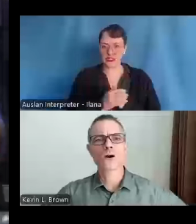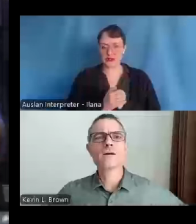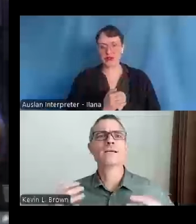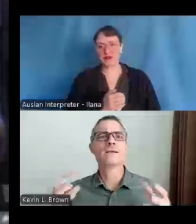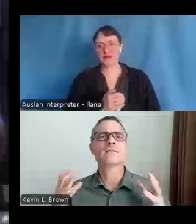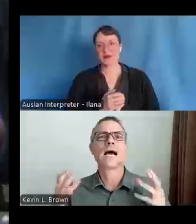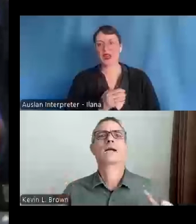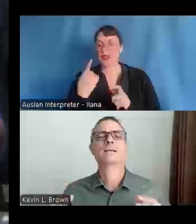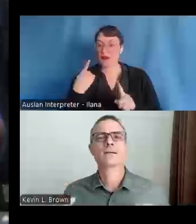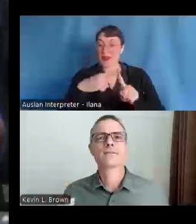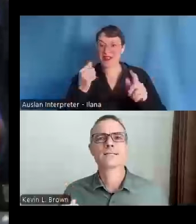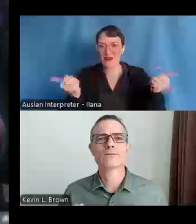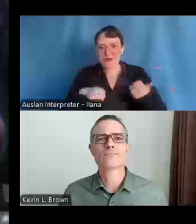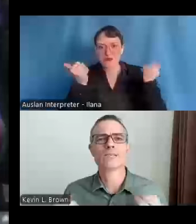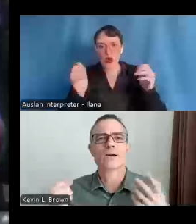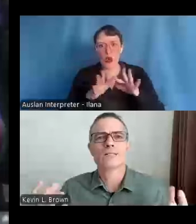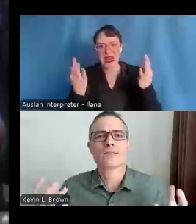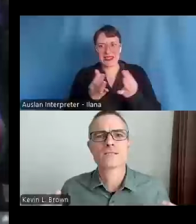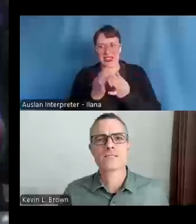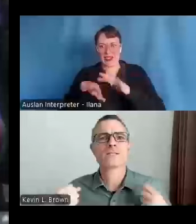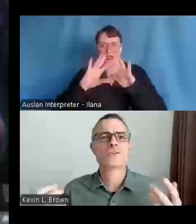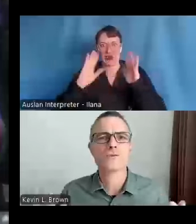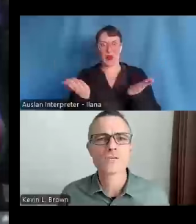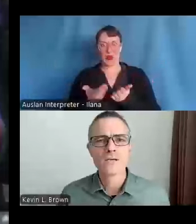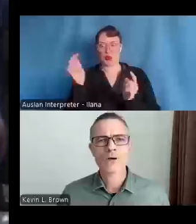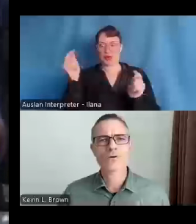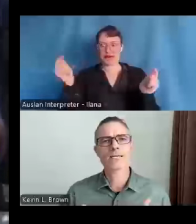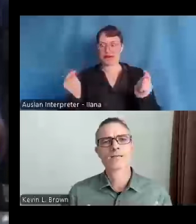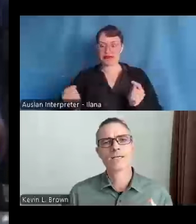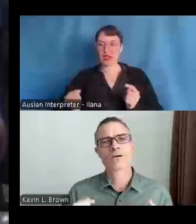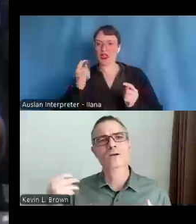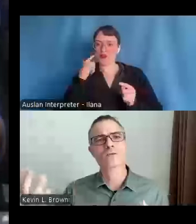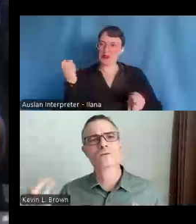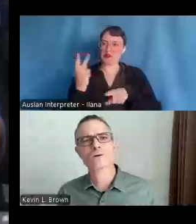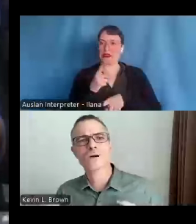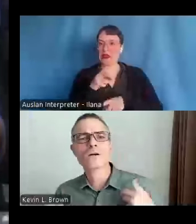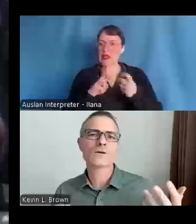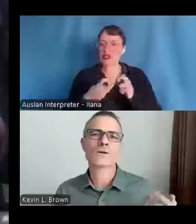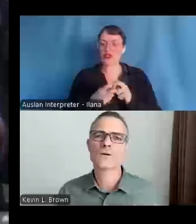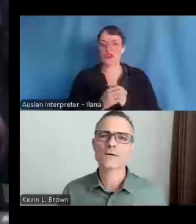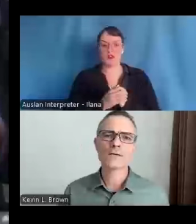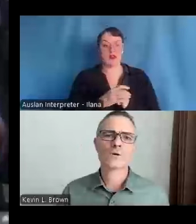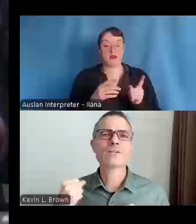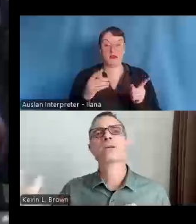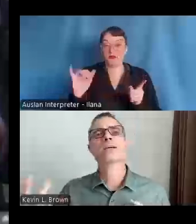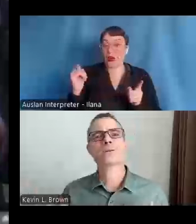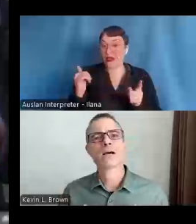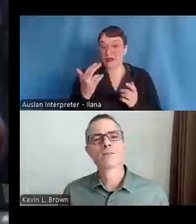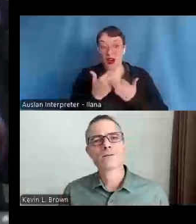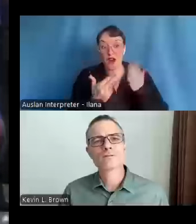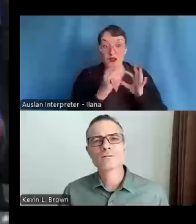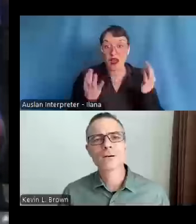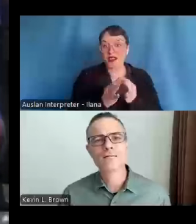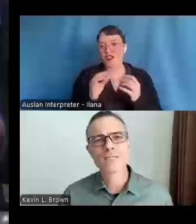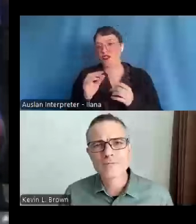world already tackling these causes, these issues, whether it's arts or hunger or education, right?